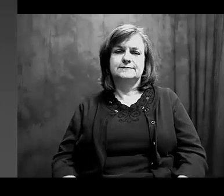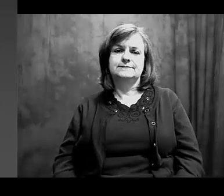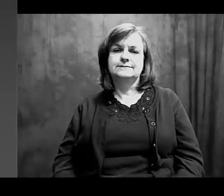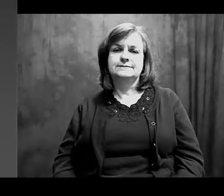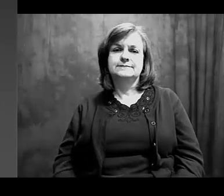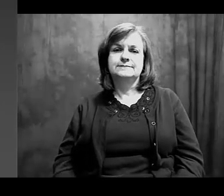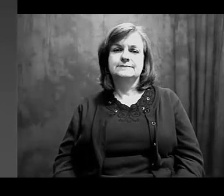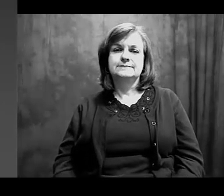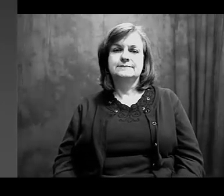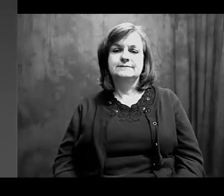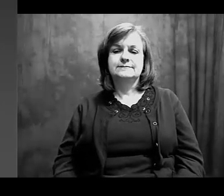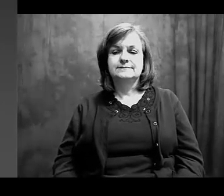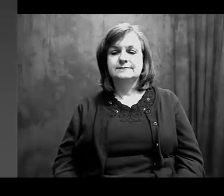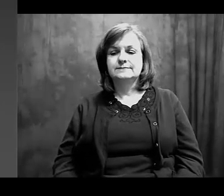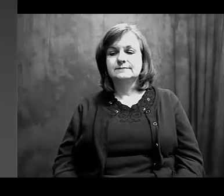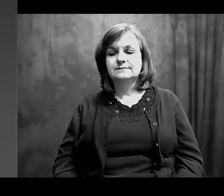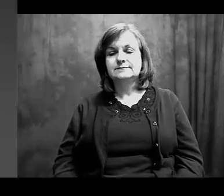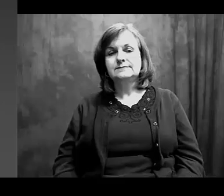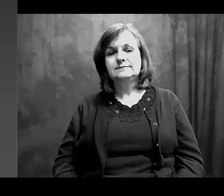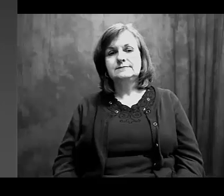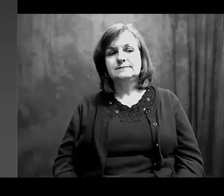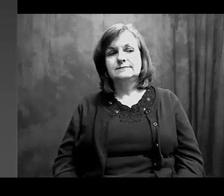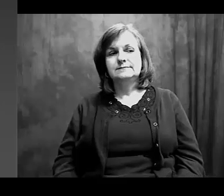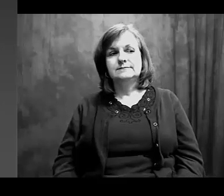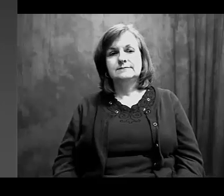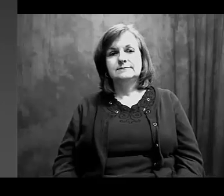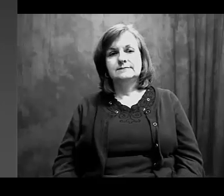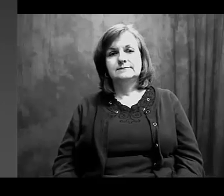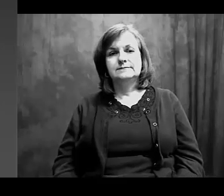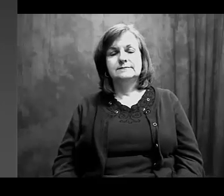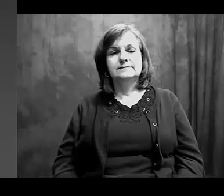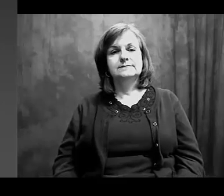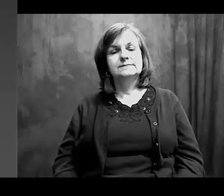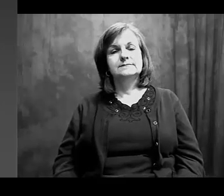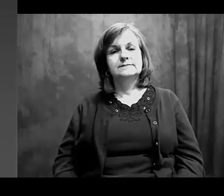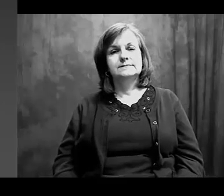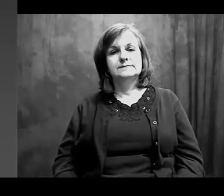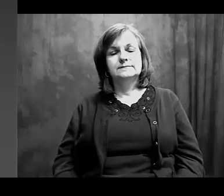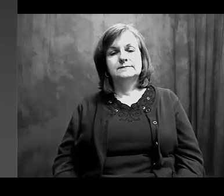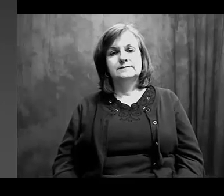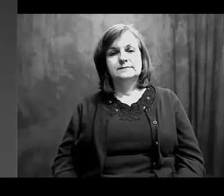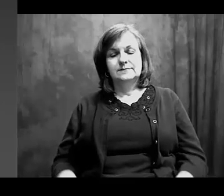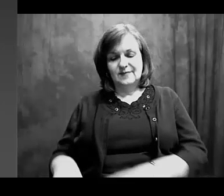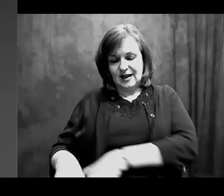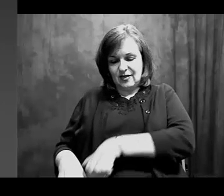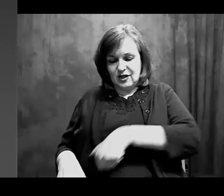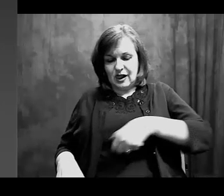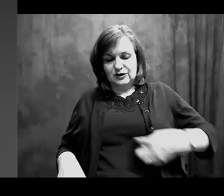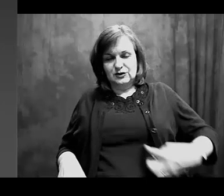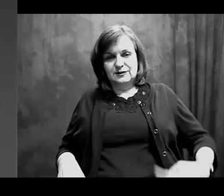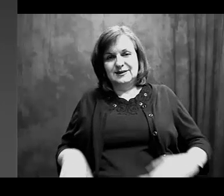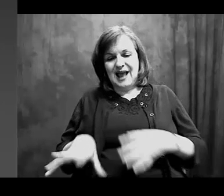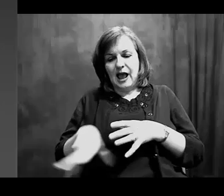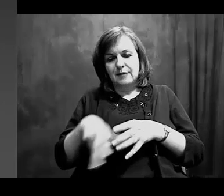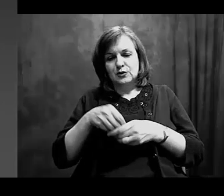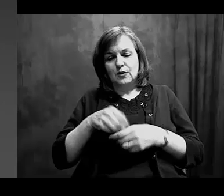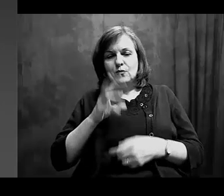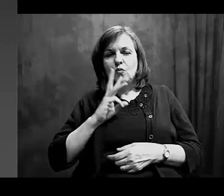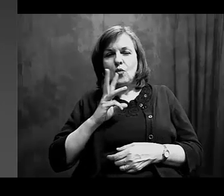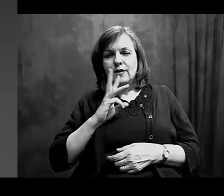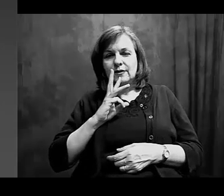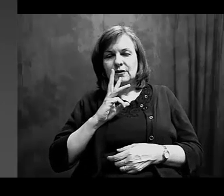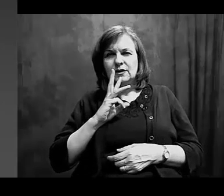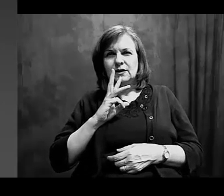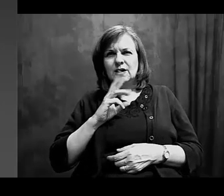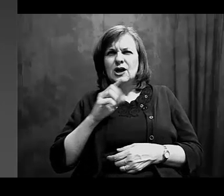things. And when we look at sometimes when you're sick, right, you lose control of those kind